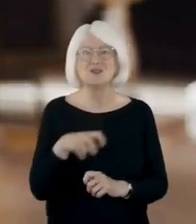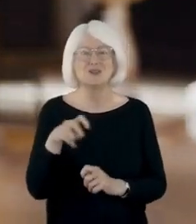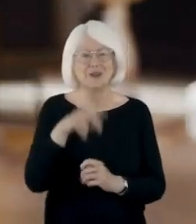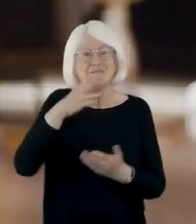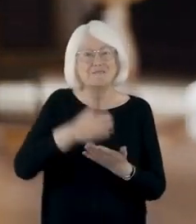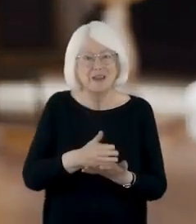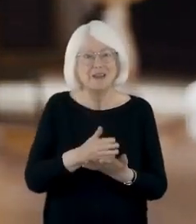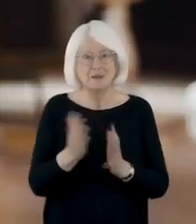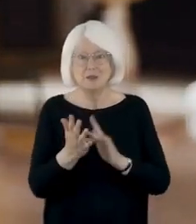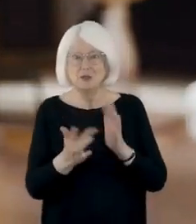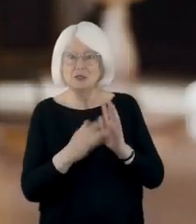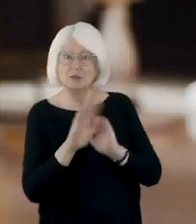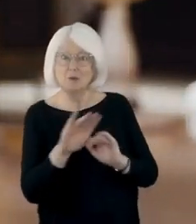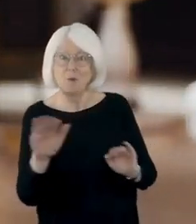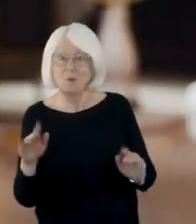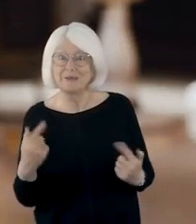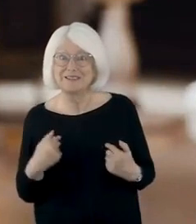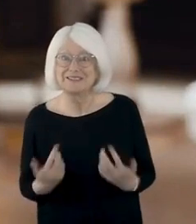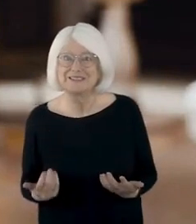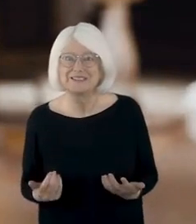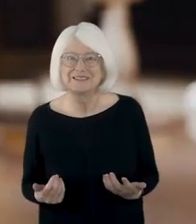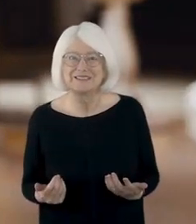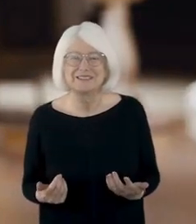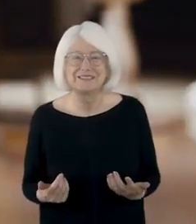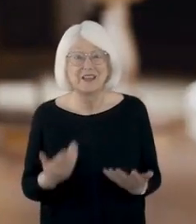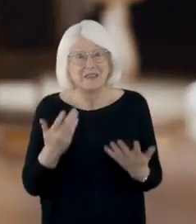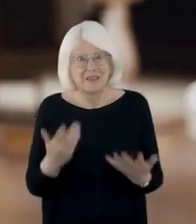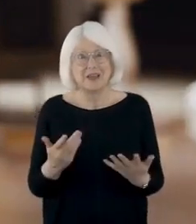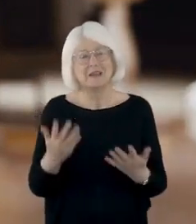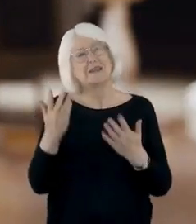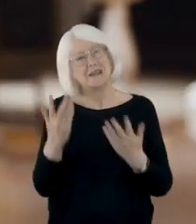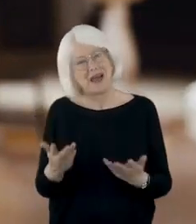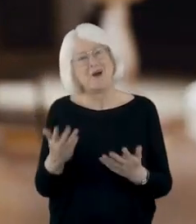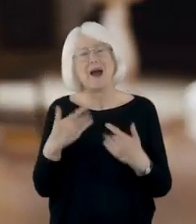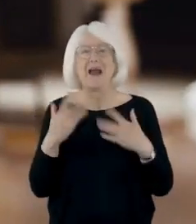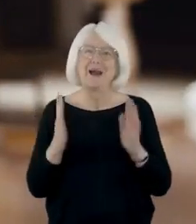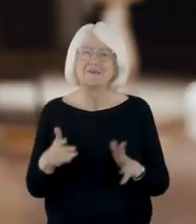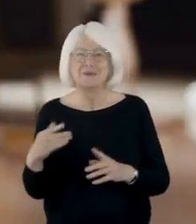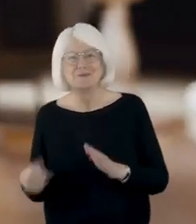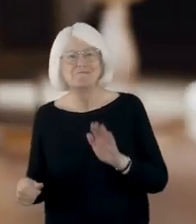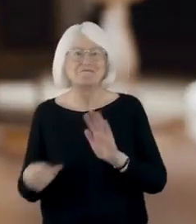Jesus. It's the journey of a lifetime, which is now calling me away from this